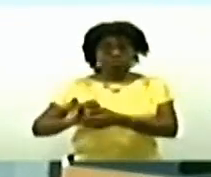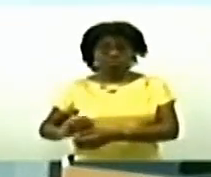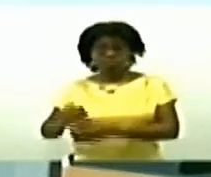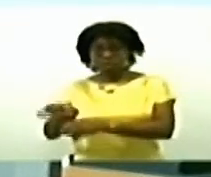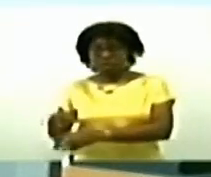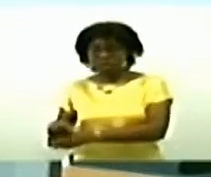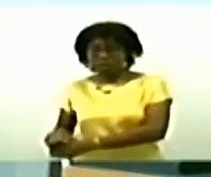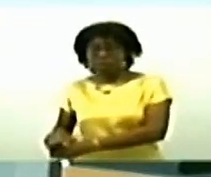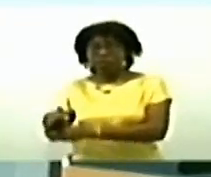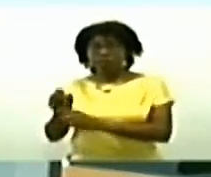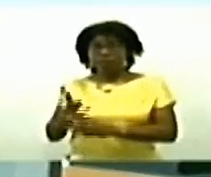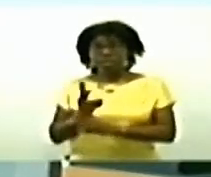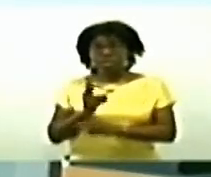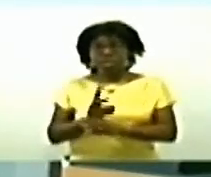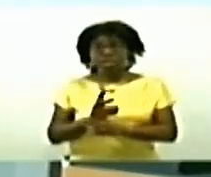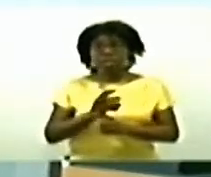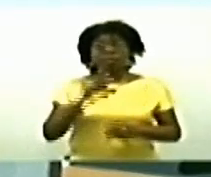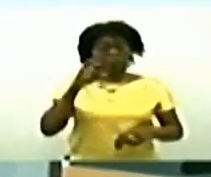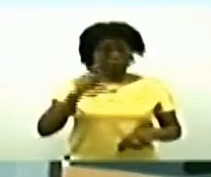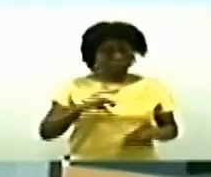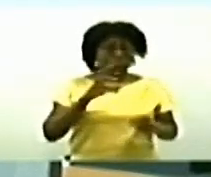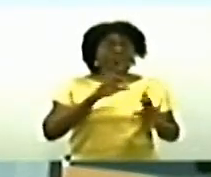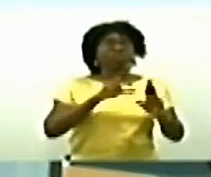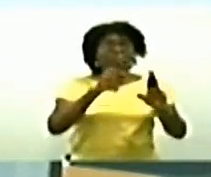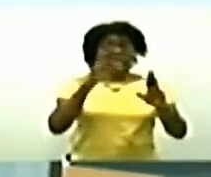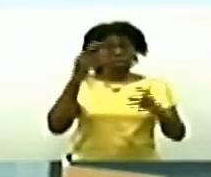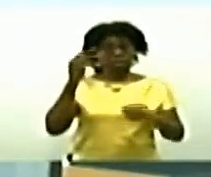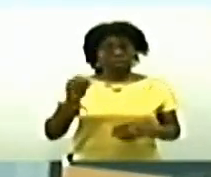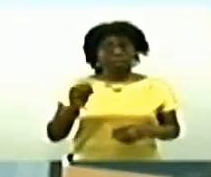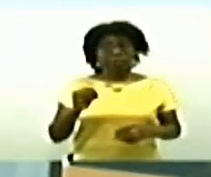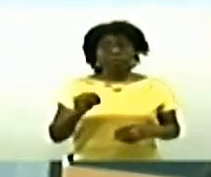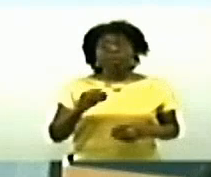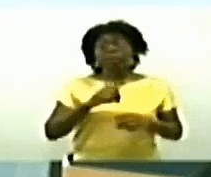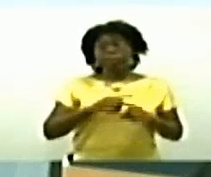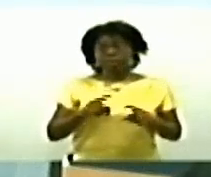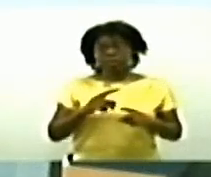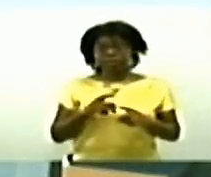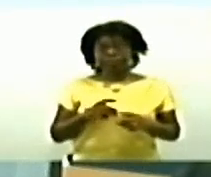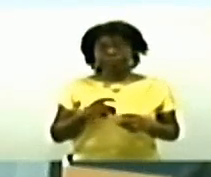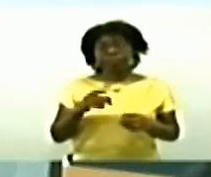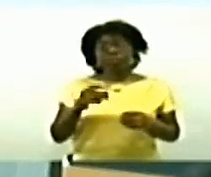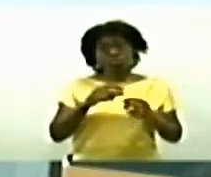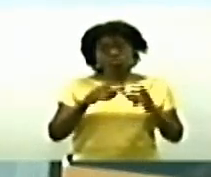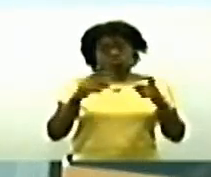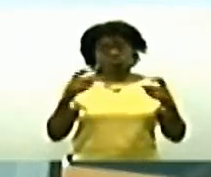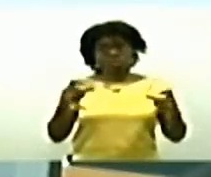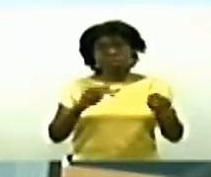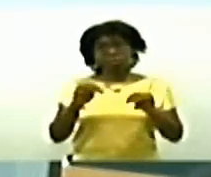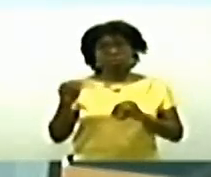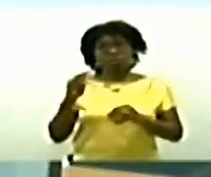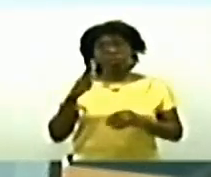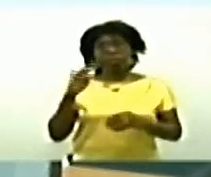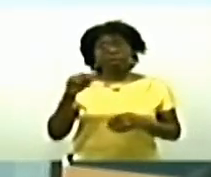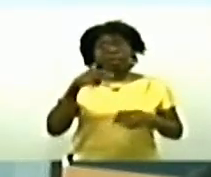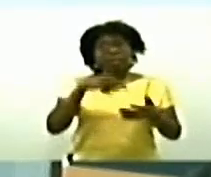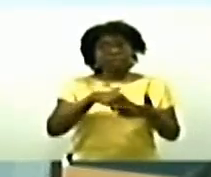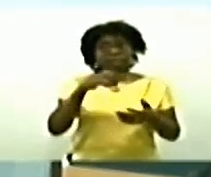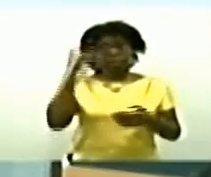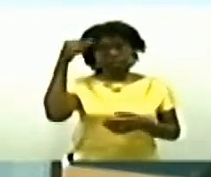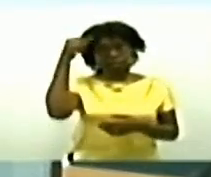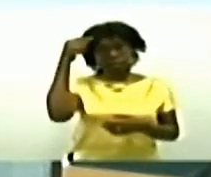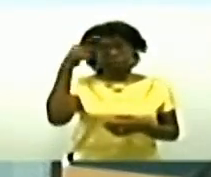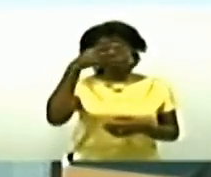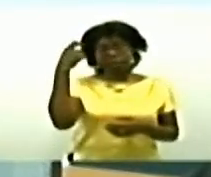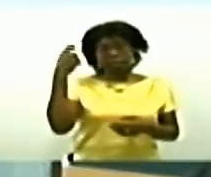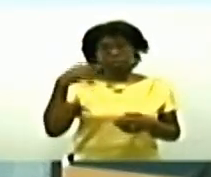them. But I want to end by saying, Mr. President, it's a great move by this government because we are